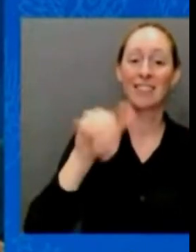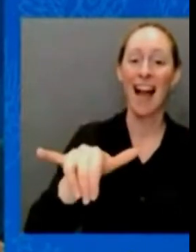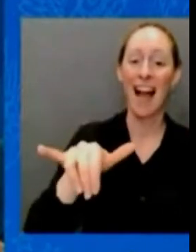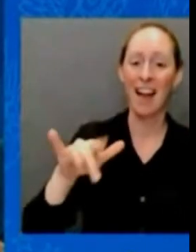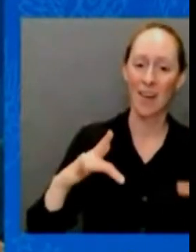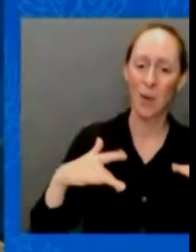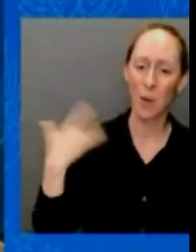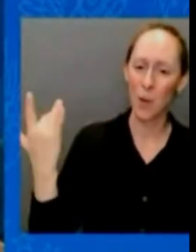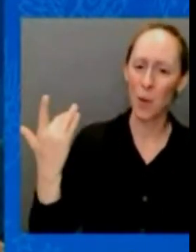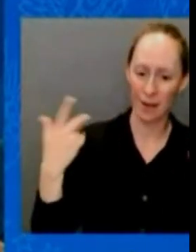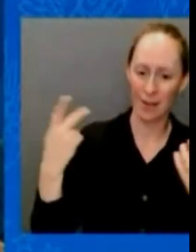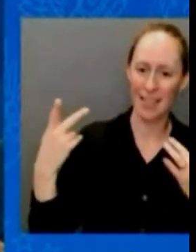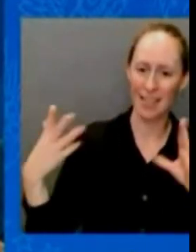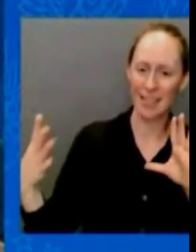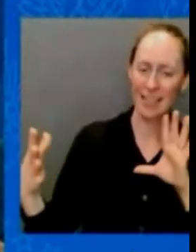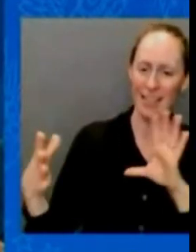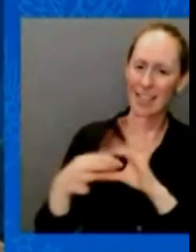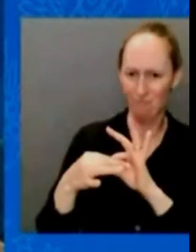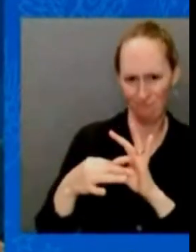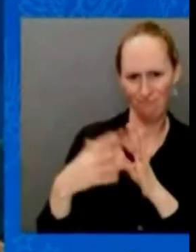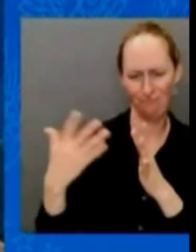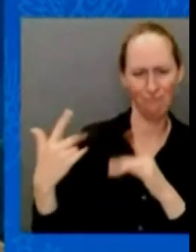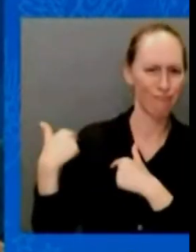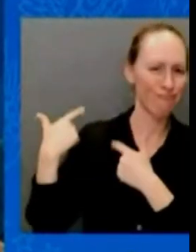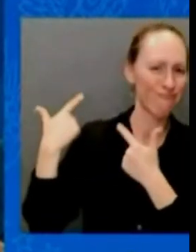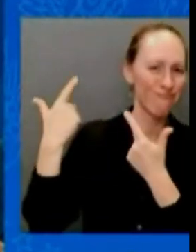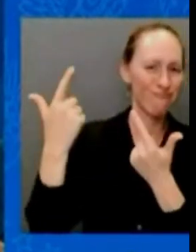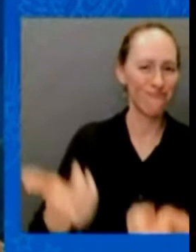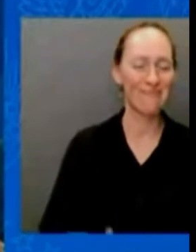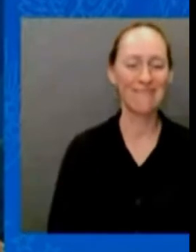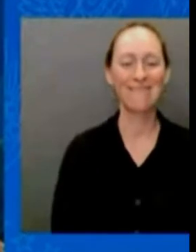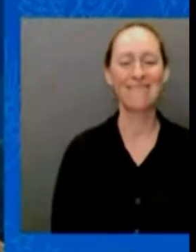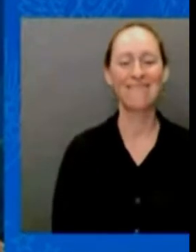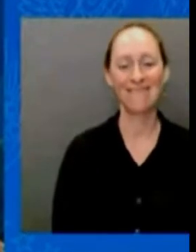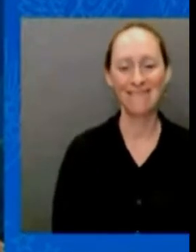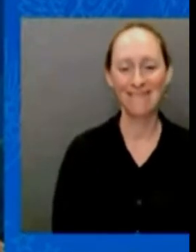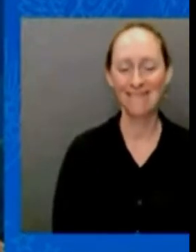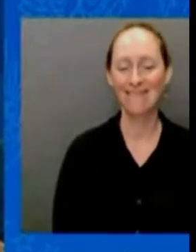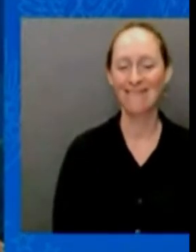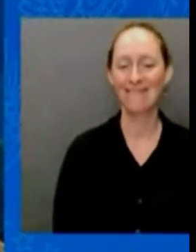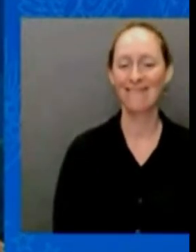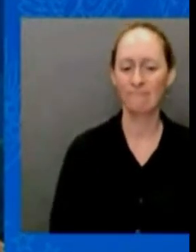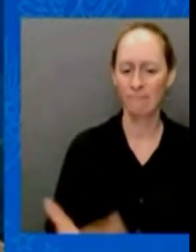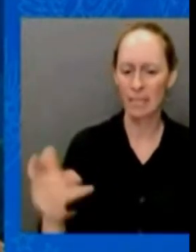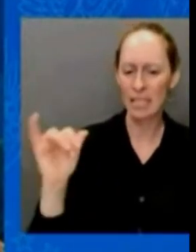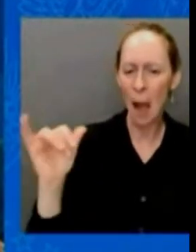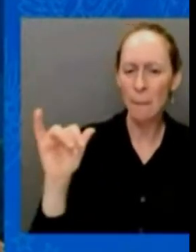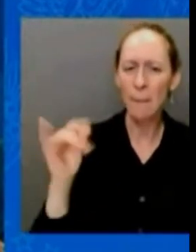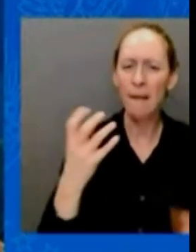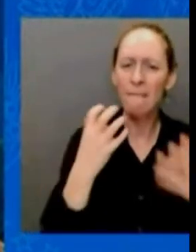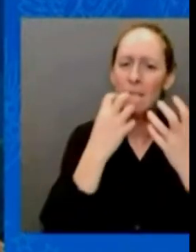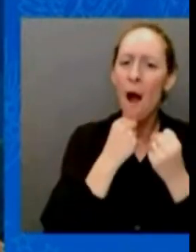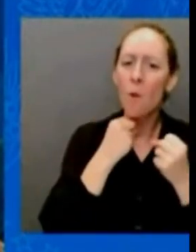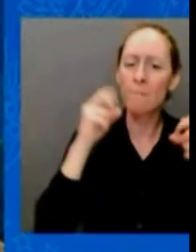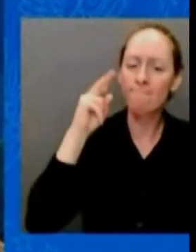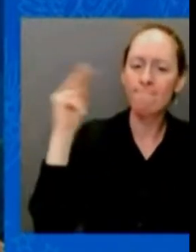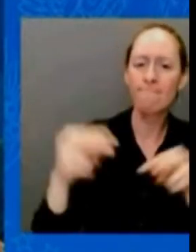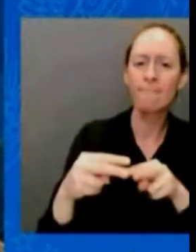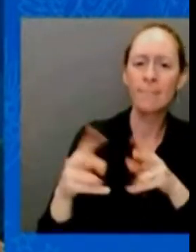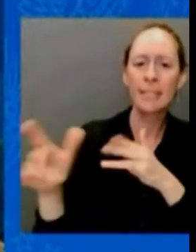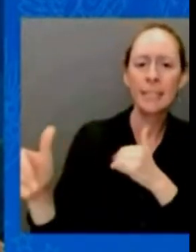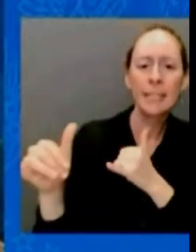values and how we can work together, the private sector and government, saying we can work together to just